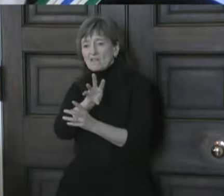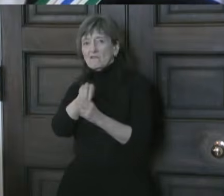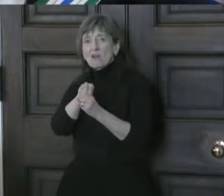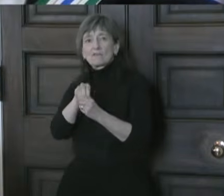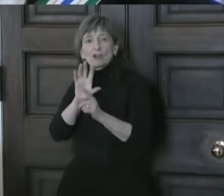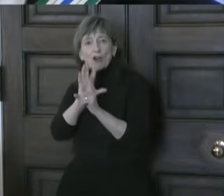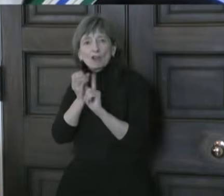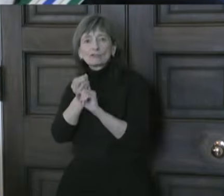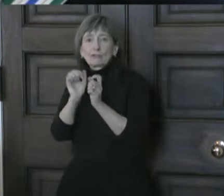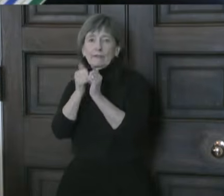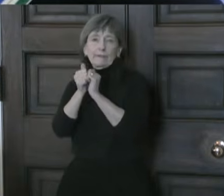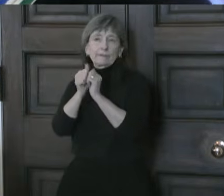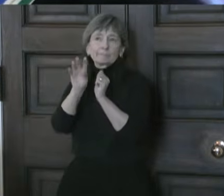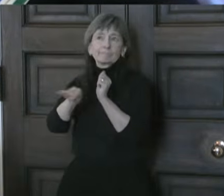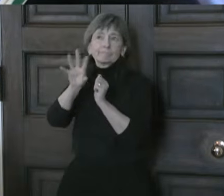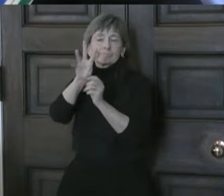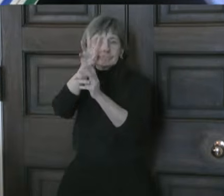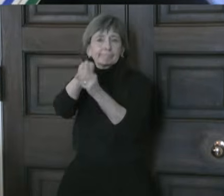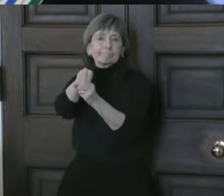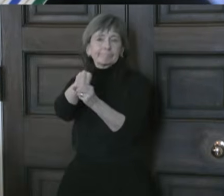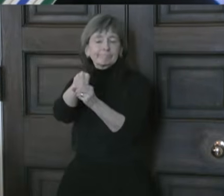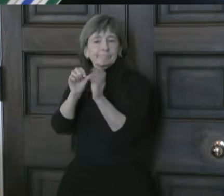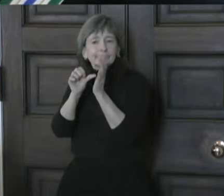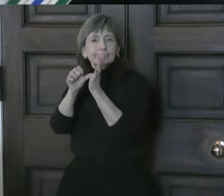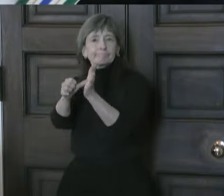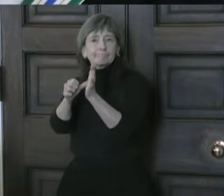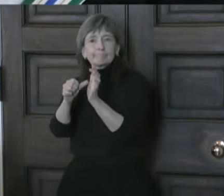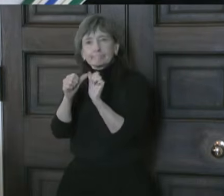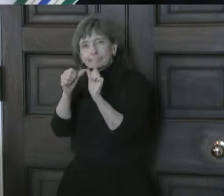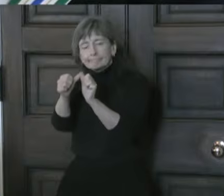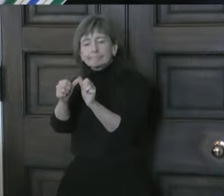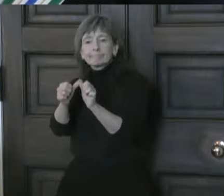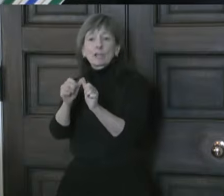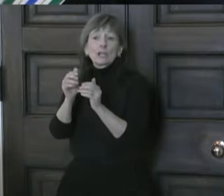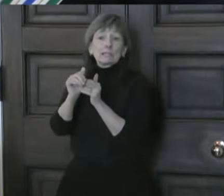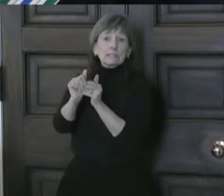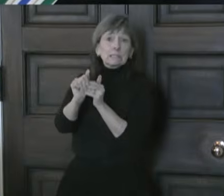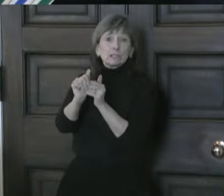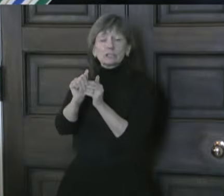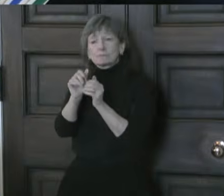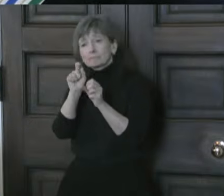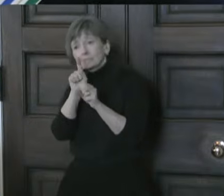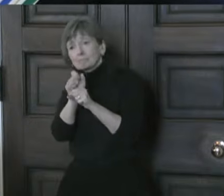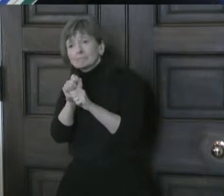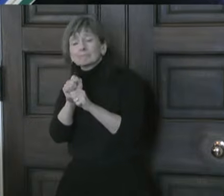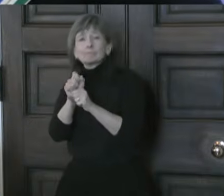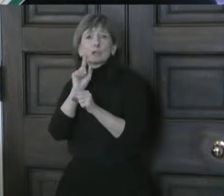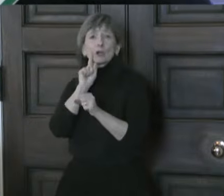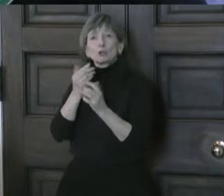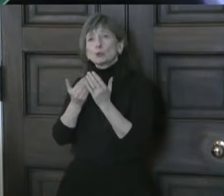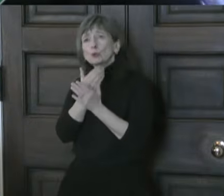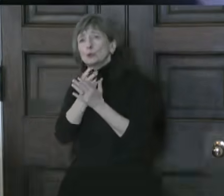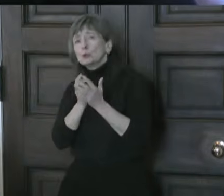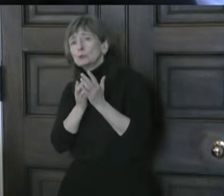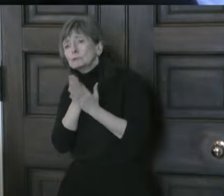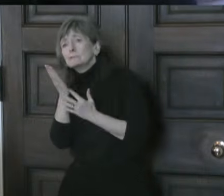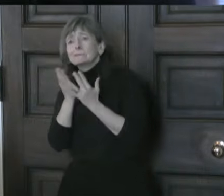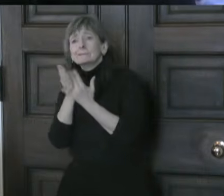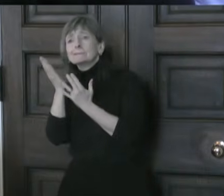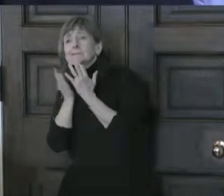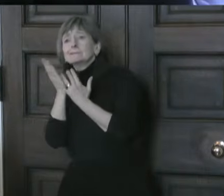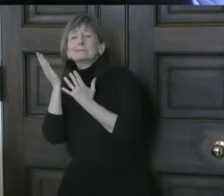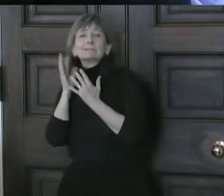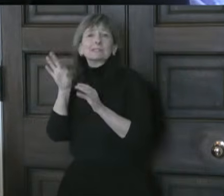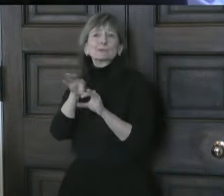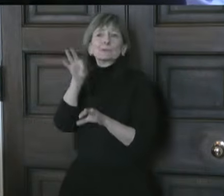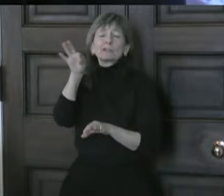cultural and athletic landscape. Her leadership, dedication, and trailblazing spirit have inspired generations